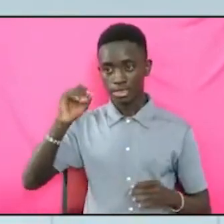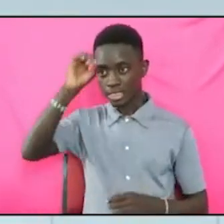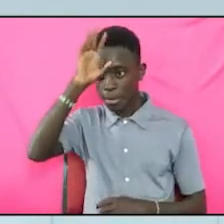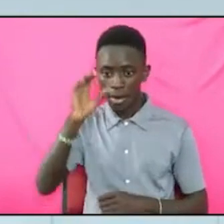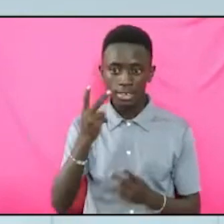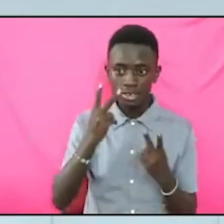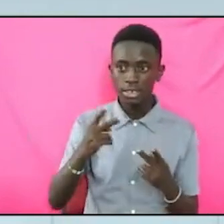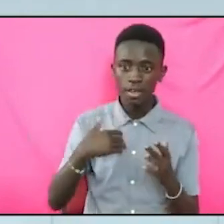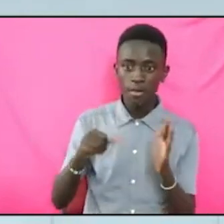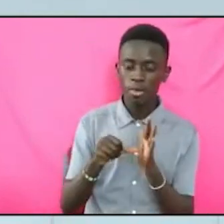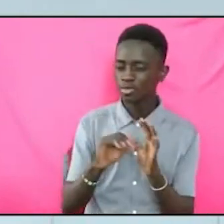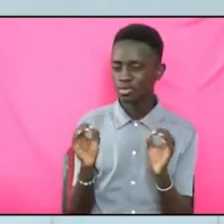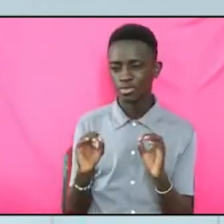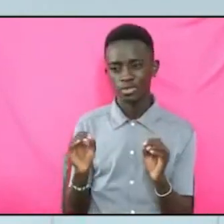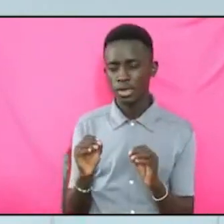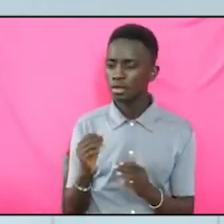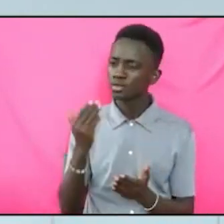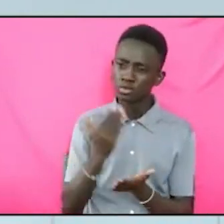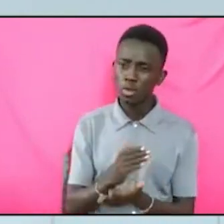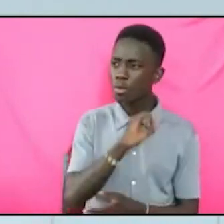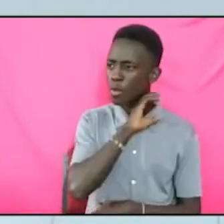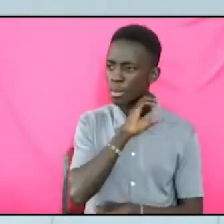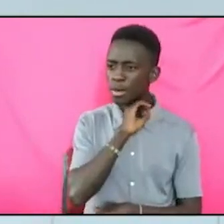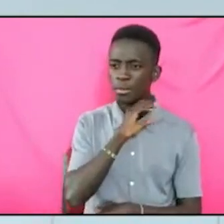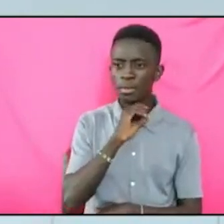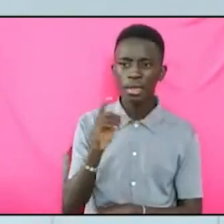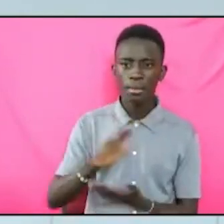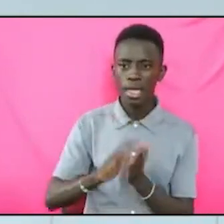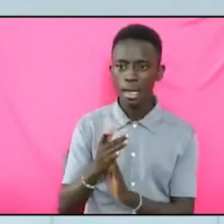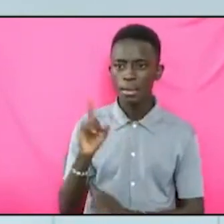situations. Stop complaining. Stop being bitter about them.